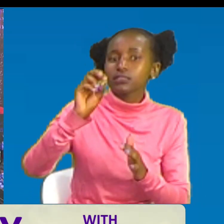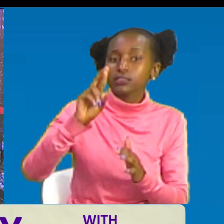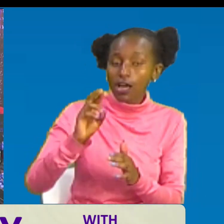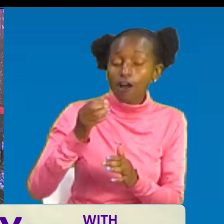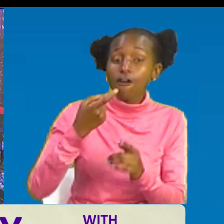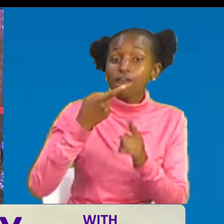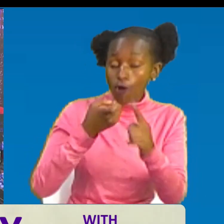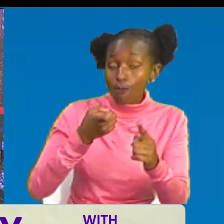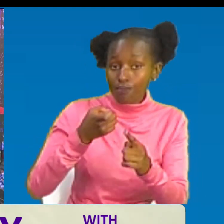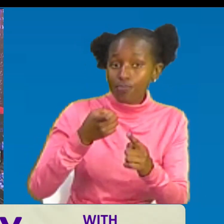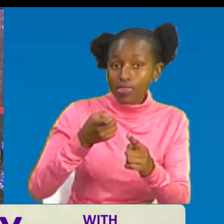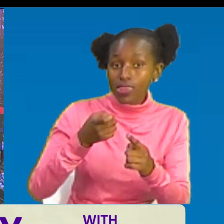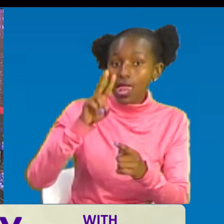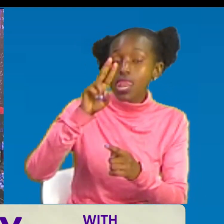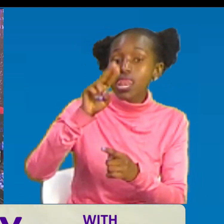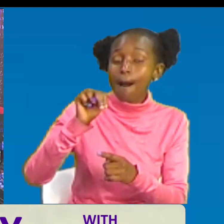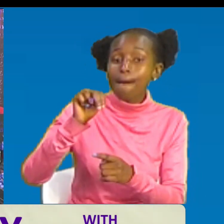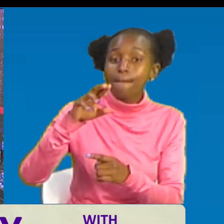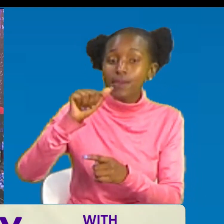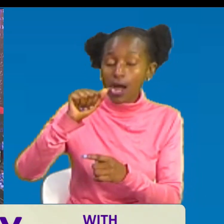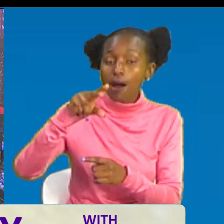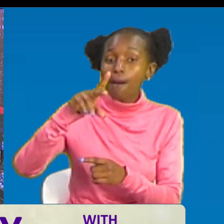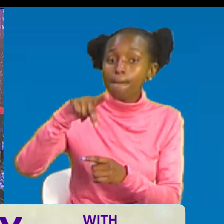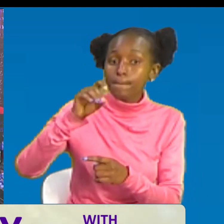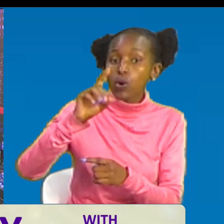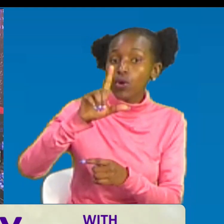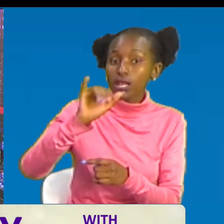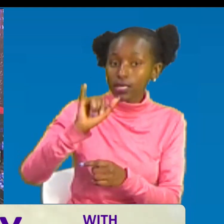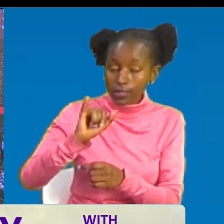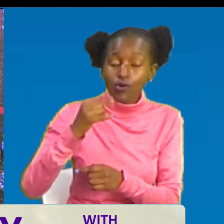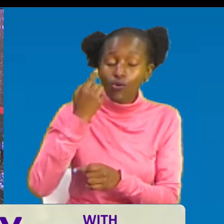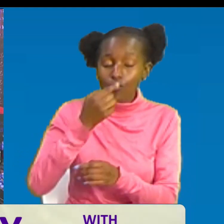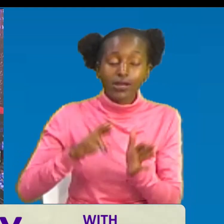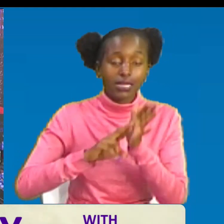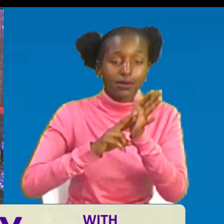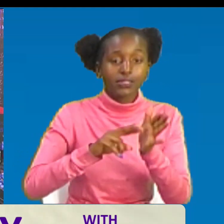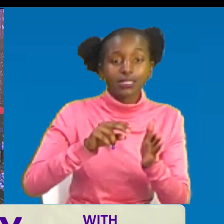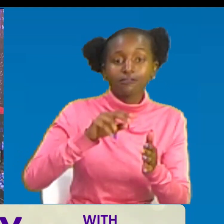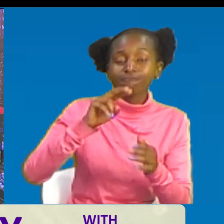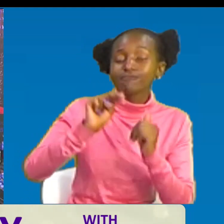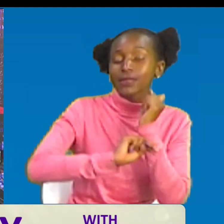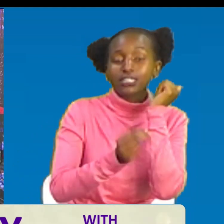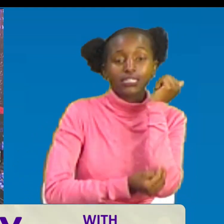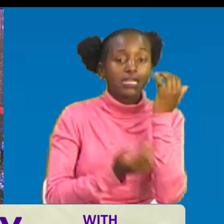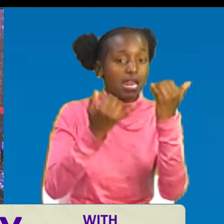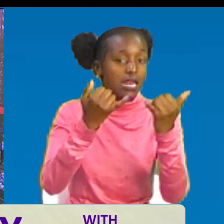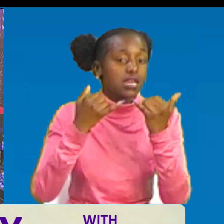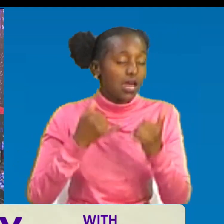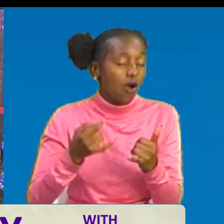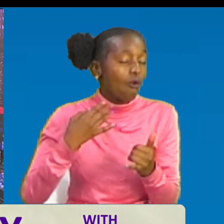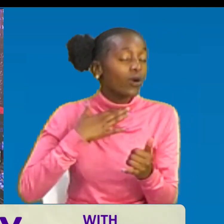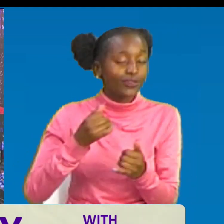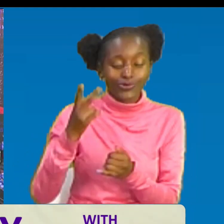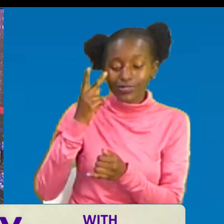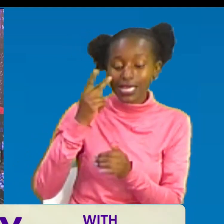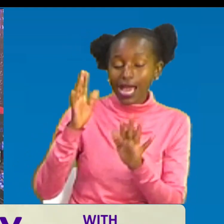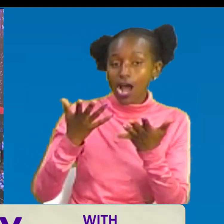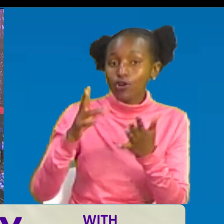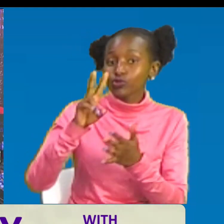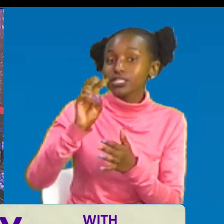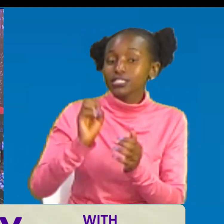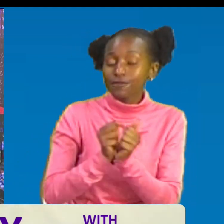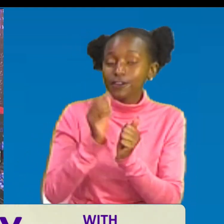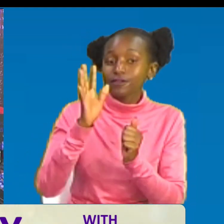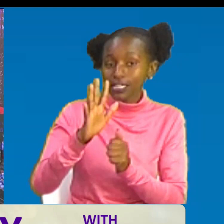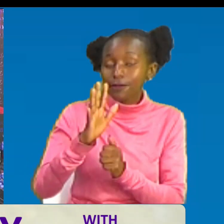A striker last season as well, also representing Nigeria. But then again, we're going to see how the 2015 champions, that is